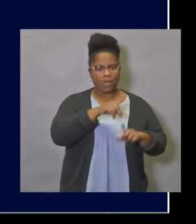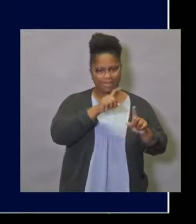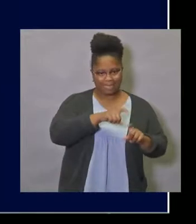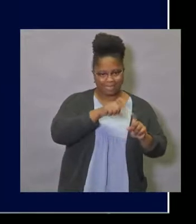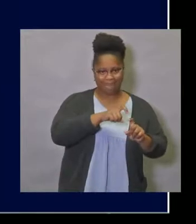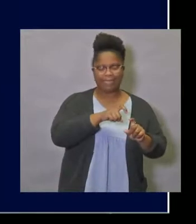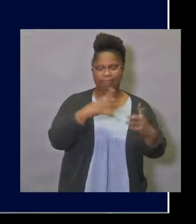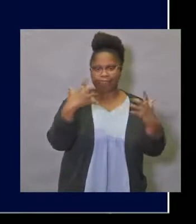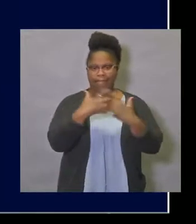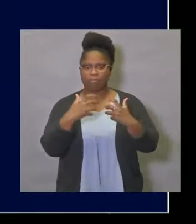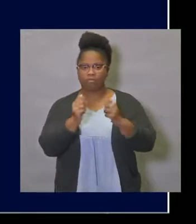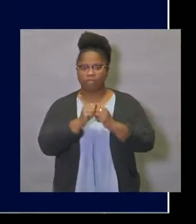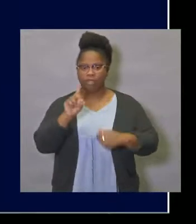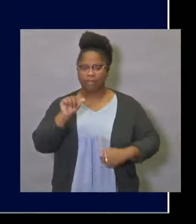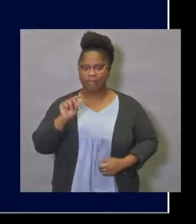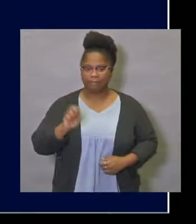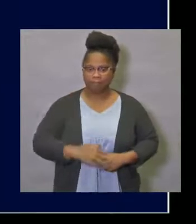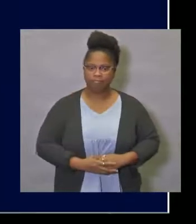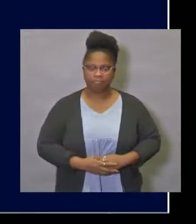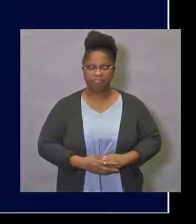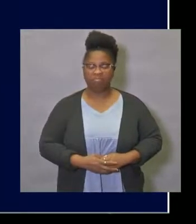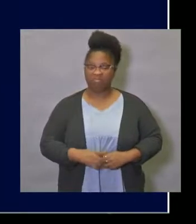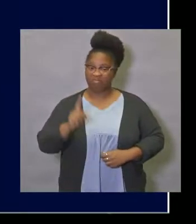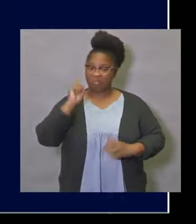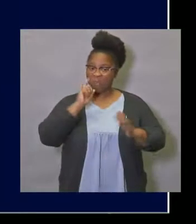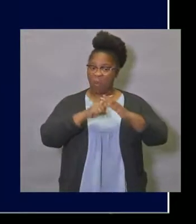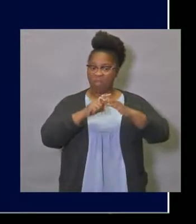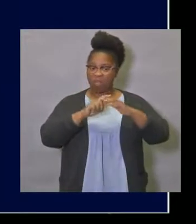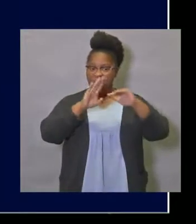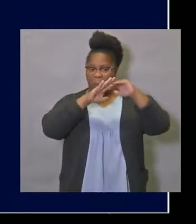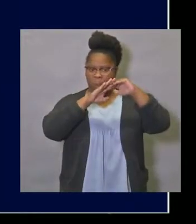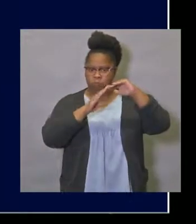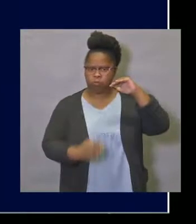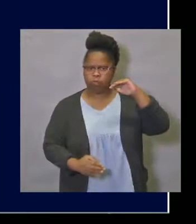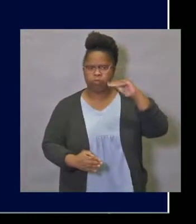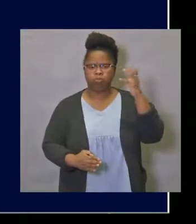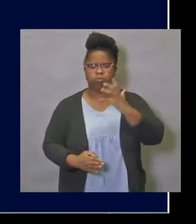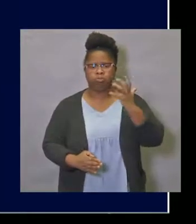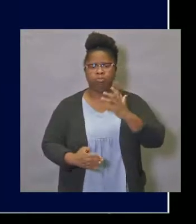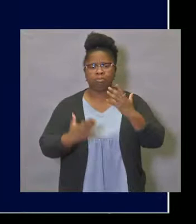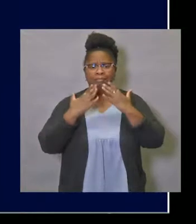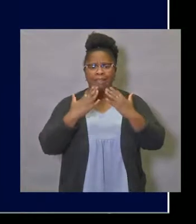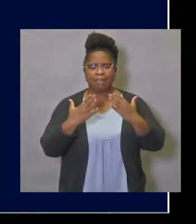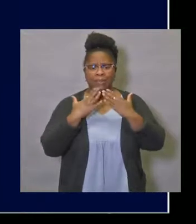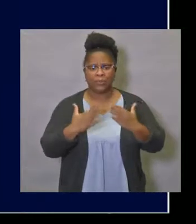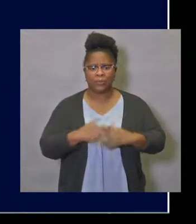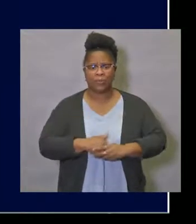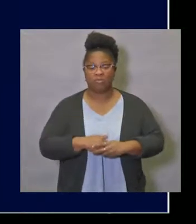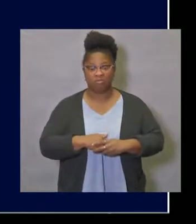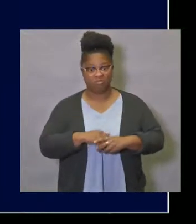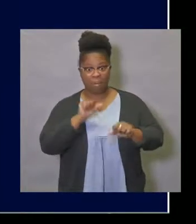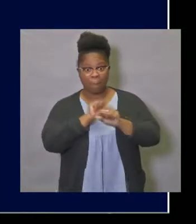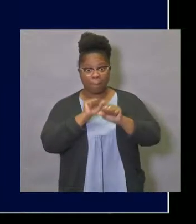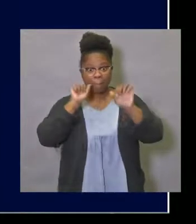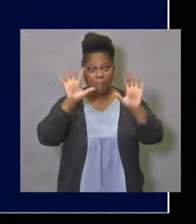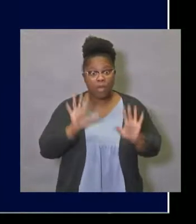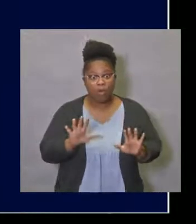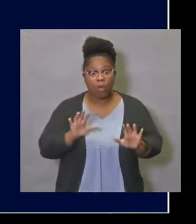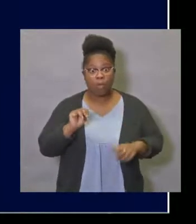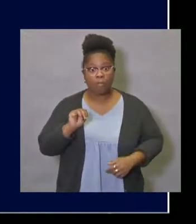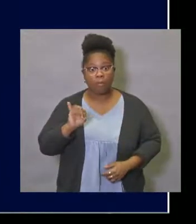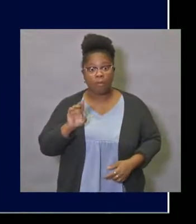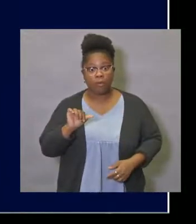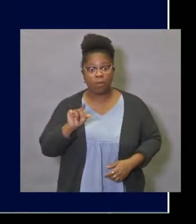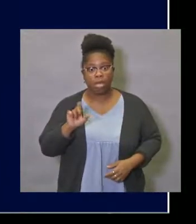thank everyone for making this steep decline in cases possible. This wasn't a miracle, and this significant drop in our case